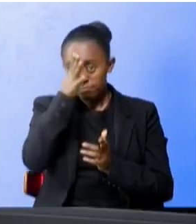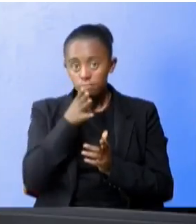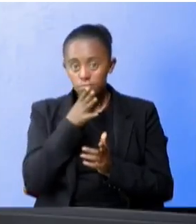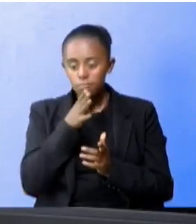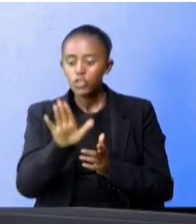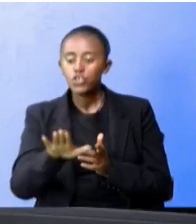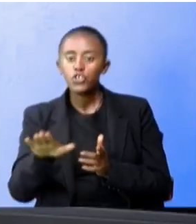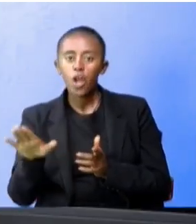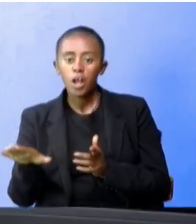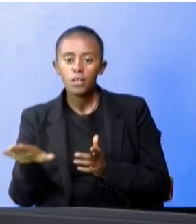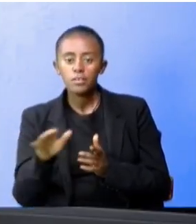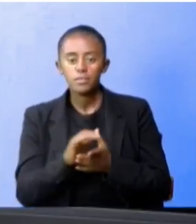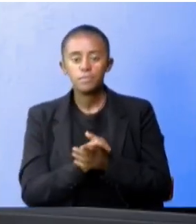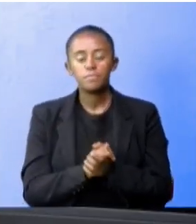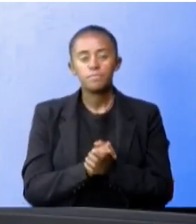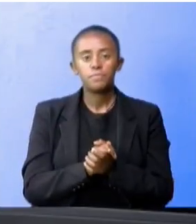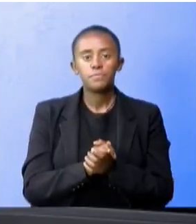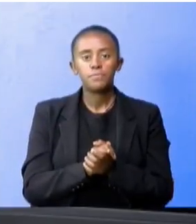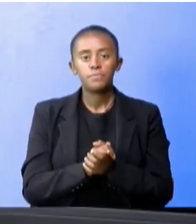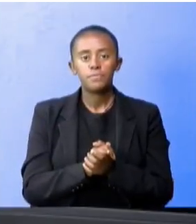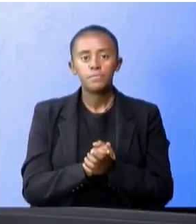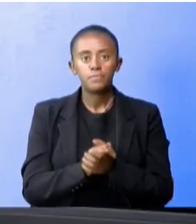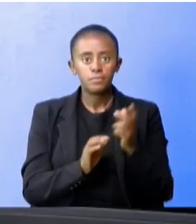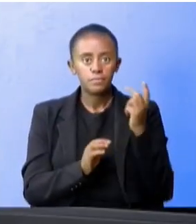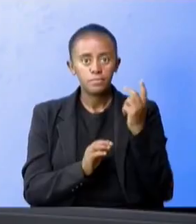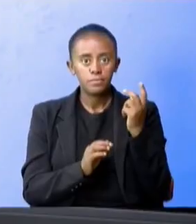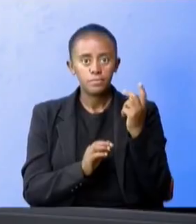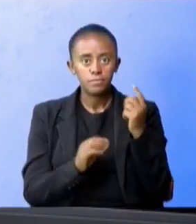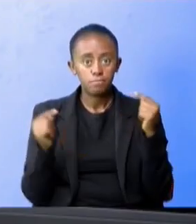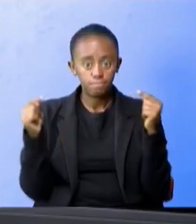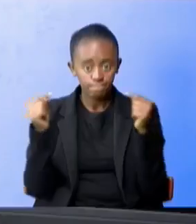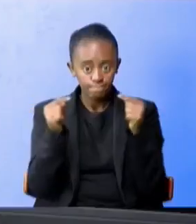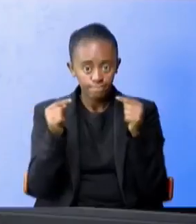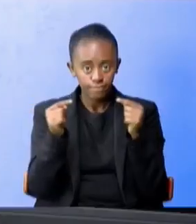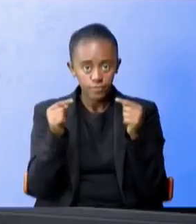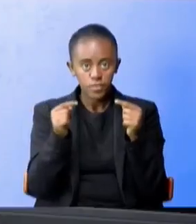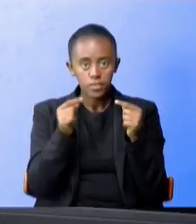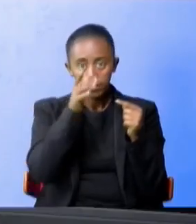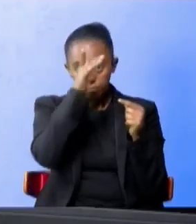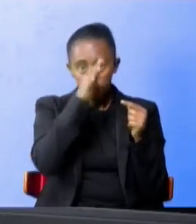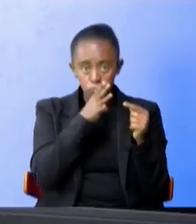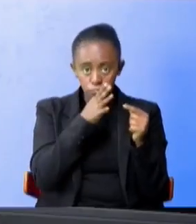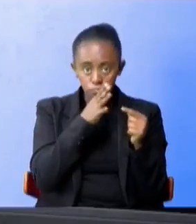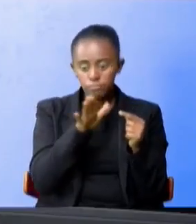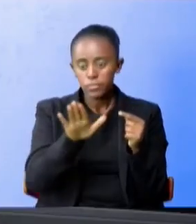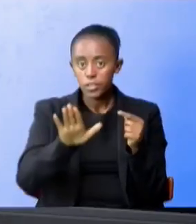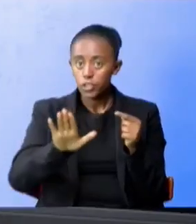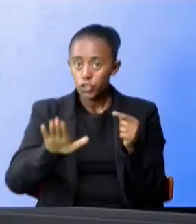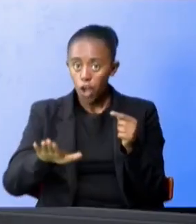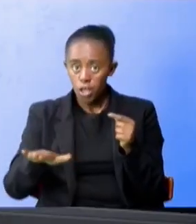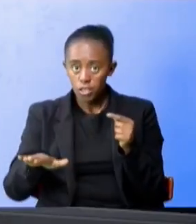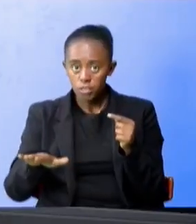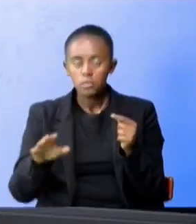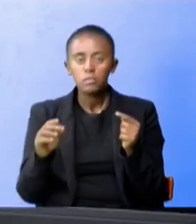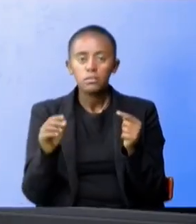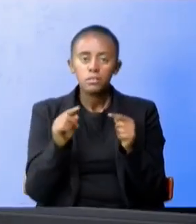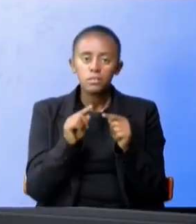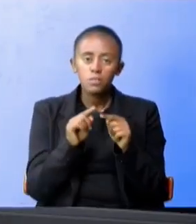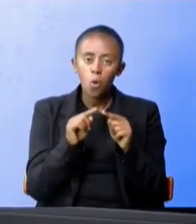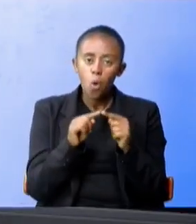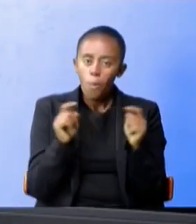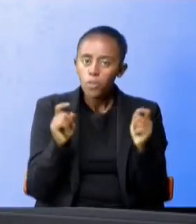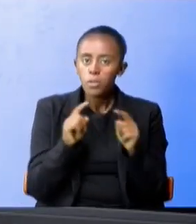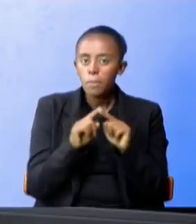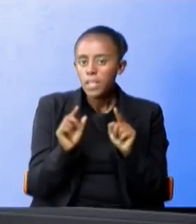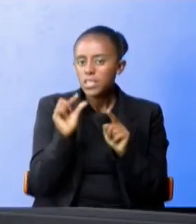child. So this is what? Again, something that is completely opposite, but they